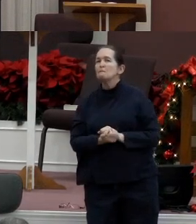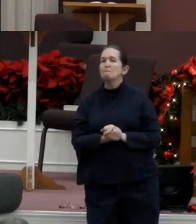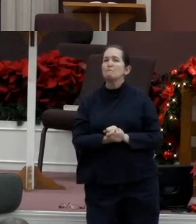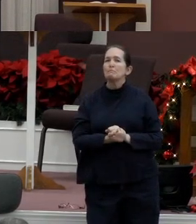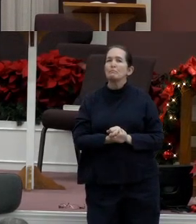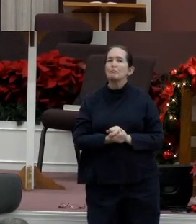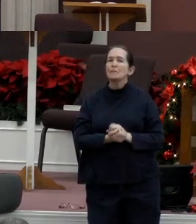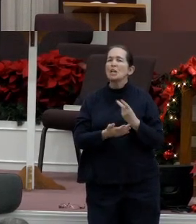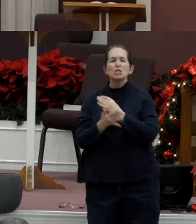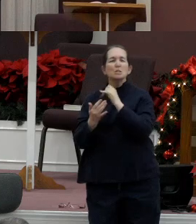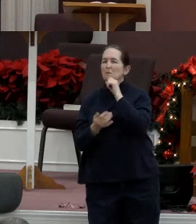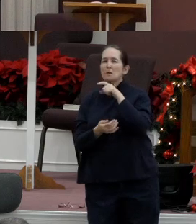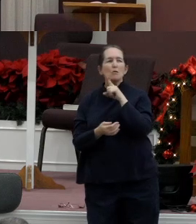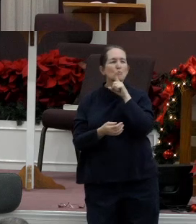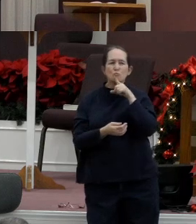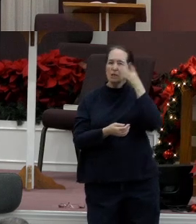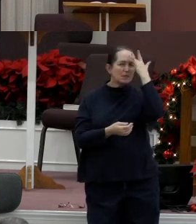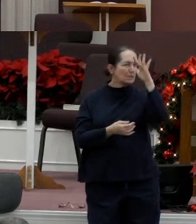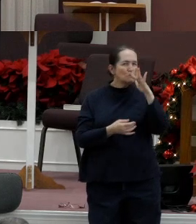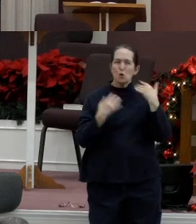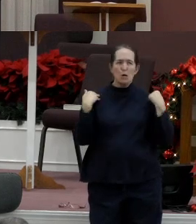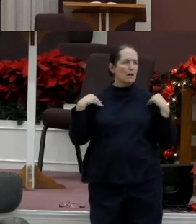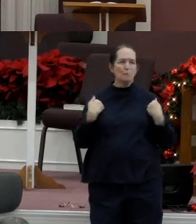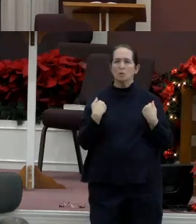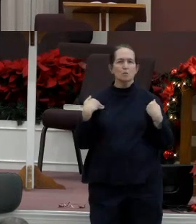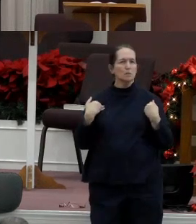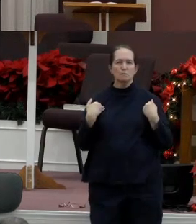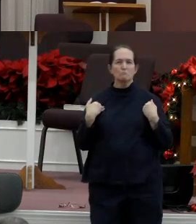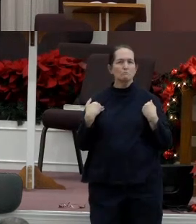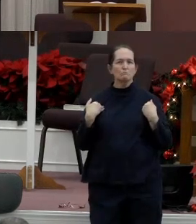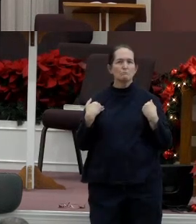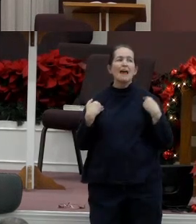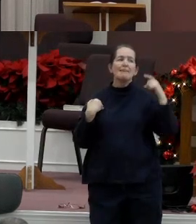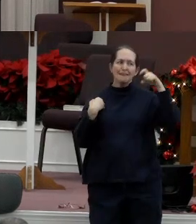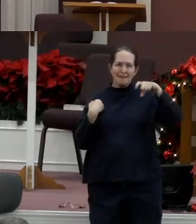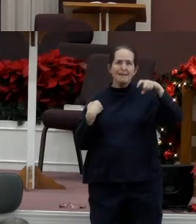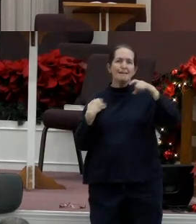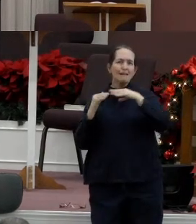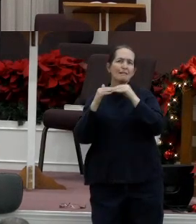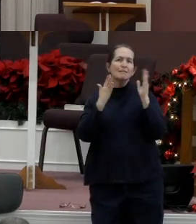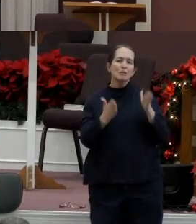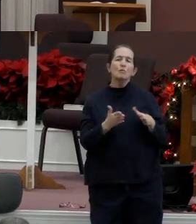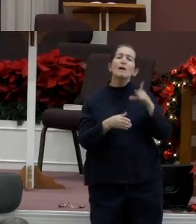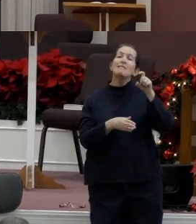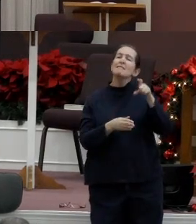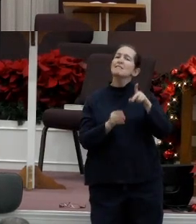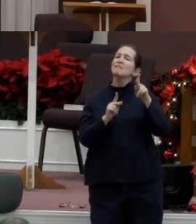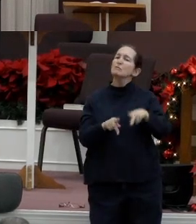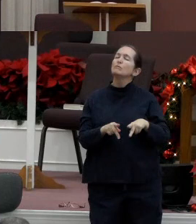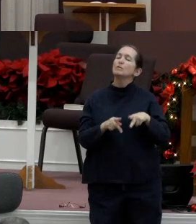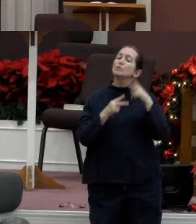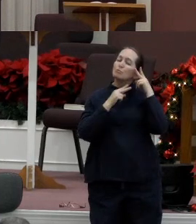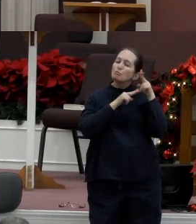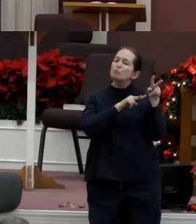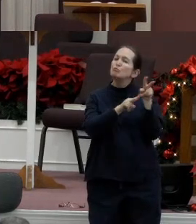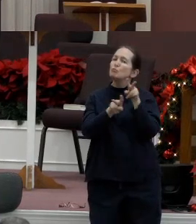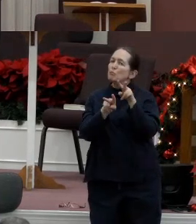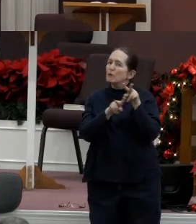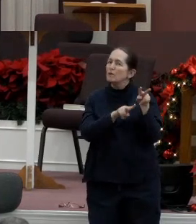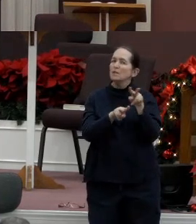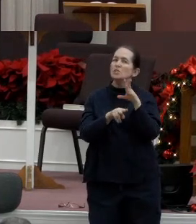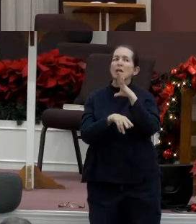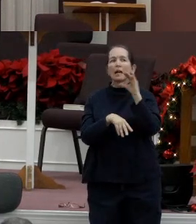Sheep are not real smart animals. They need a leader. They need someone to watch over them and to lead